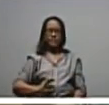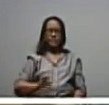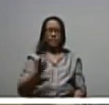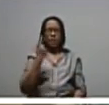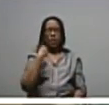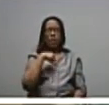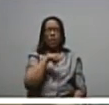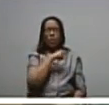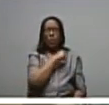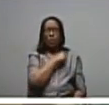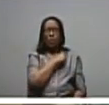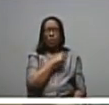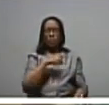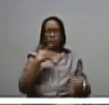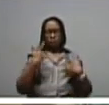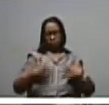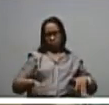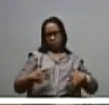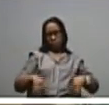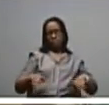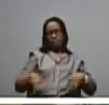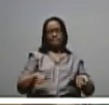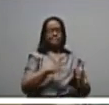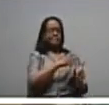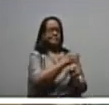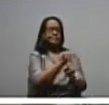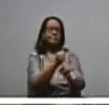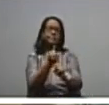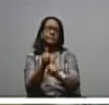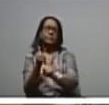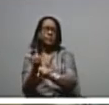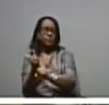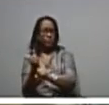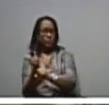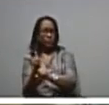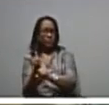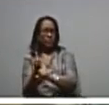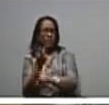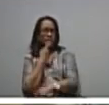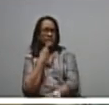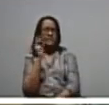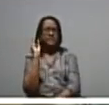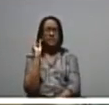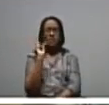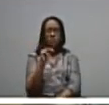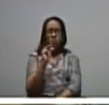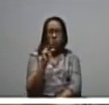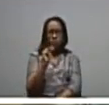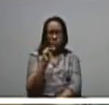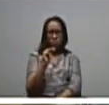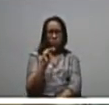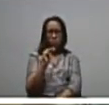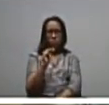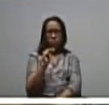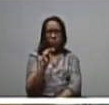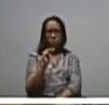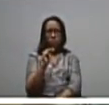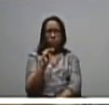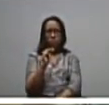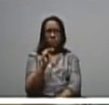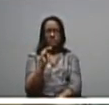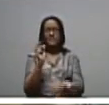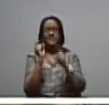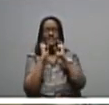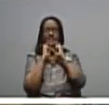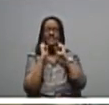to deny ourselves, to say no to ourselves in